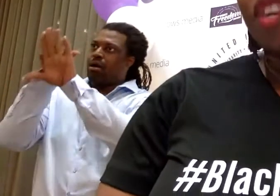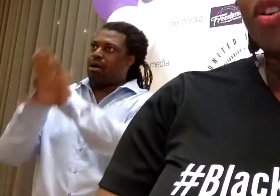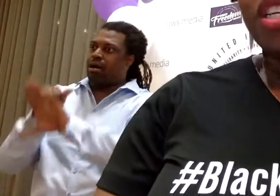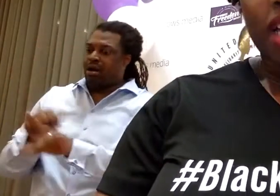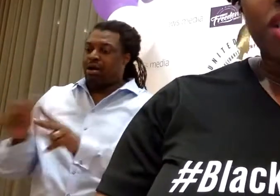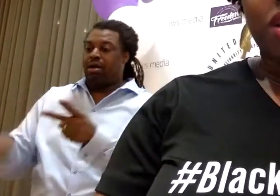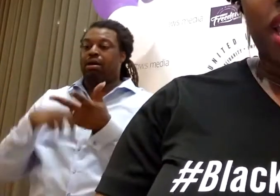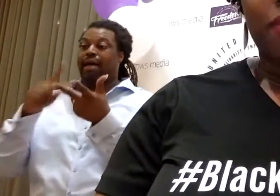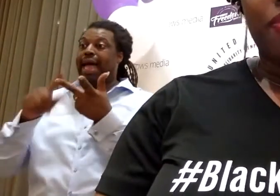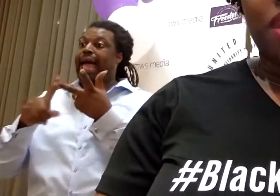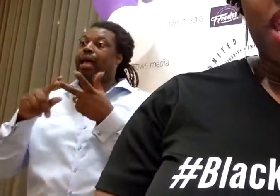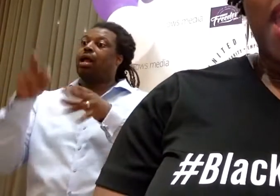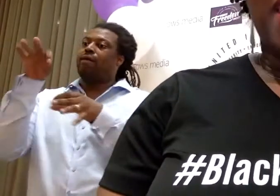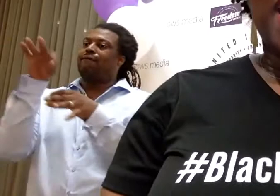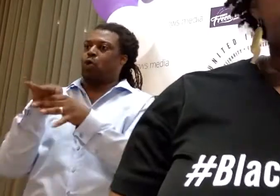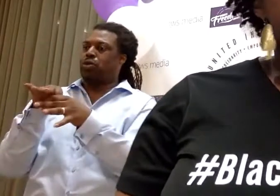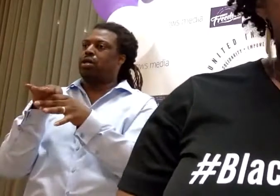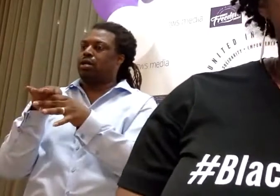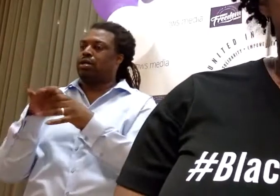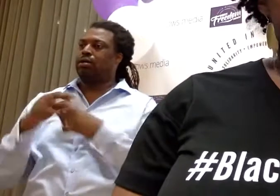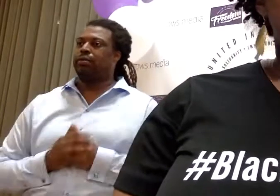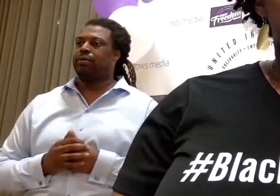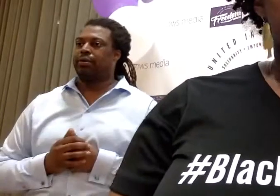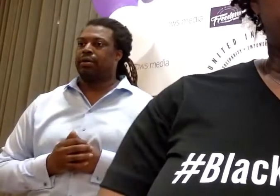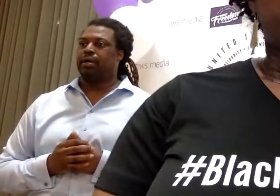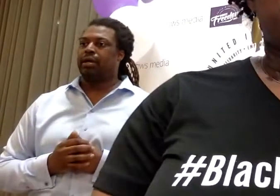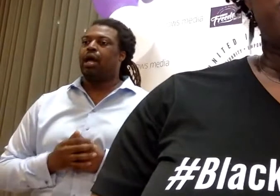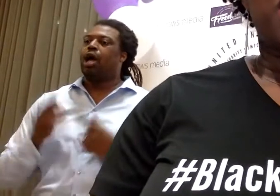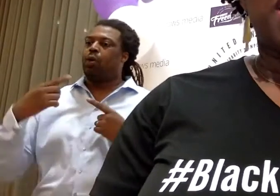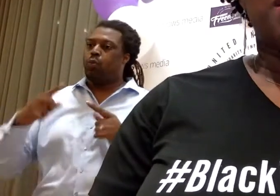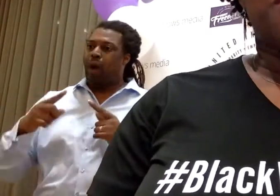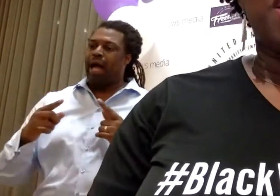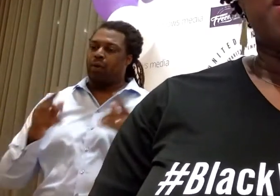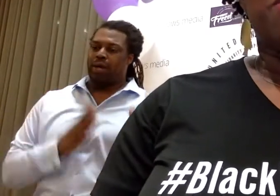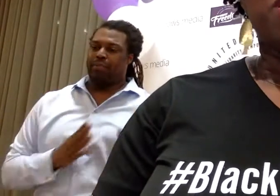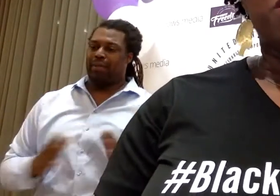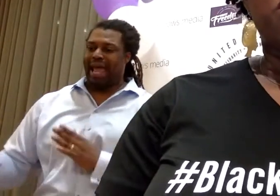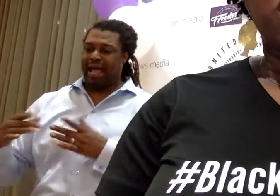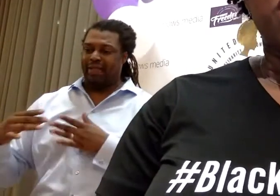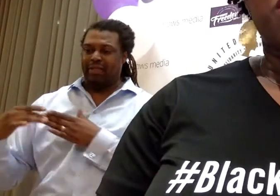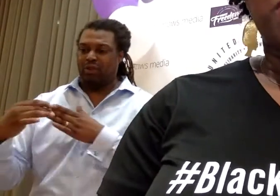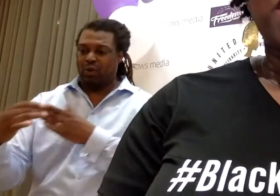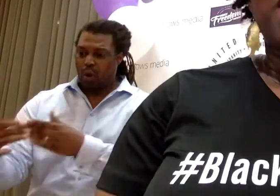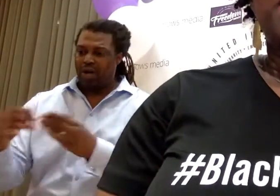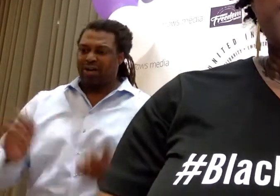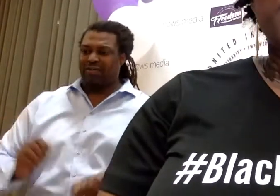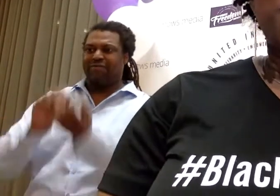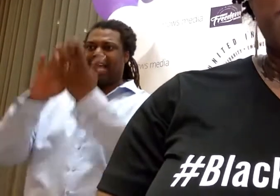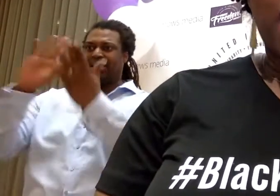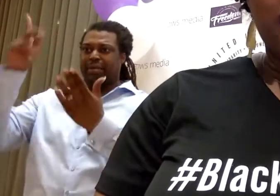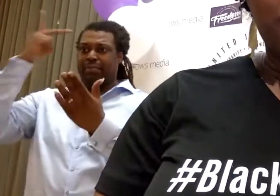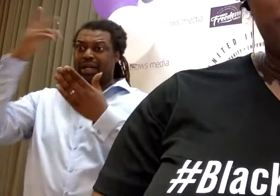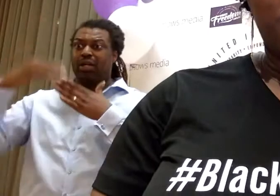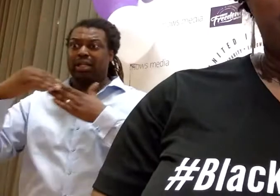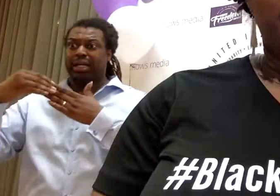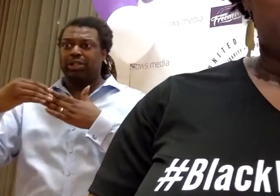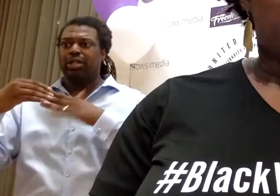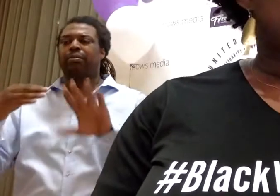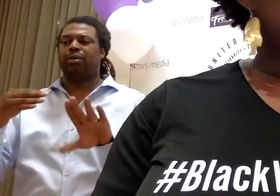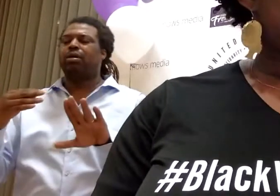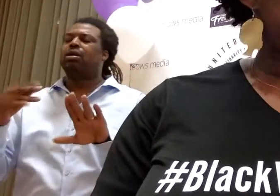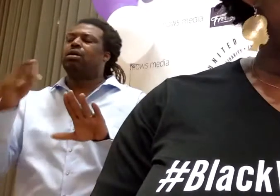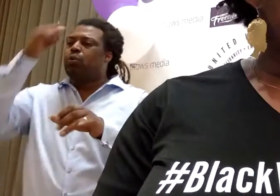your vote on election day. And as we chart this course to revolutionize the face of political leadership, let us be mindful